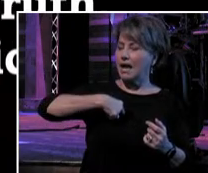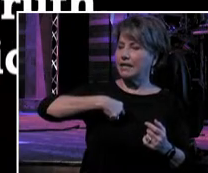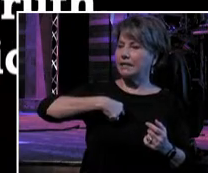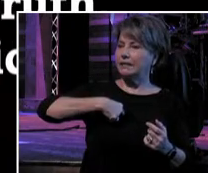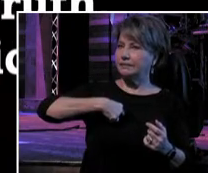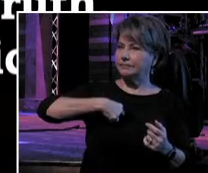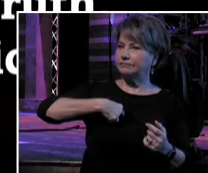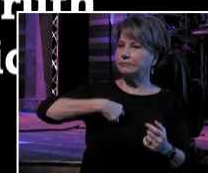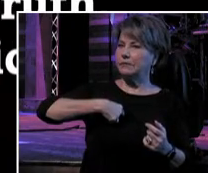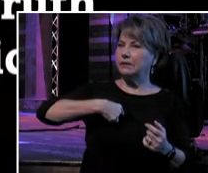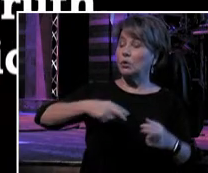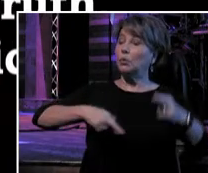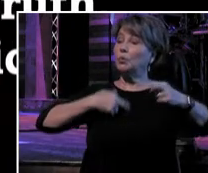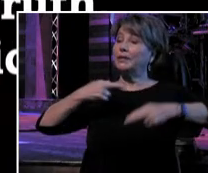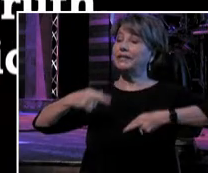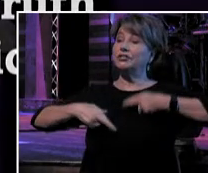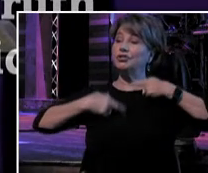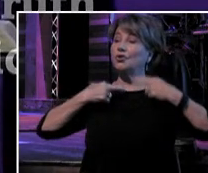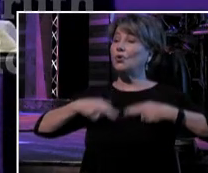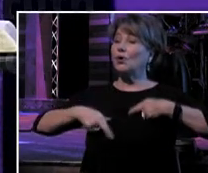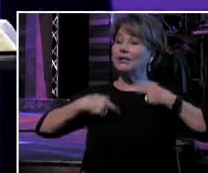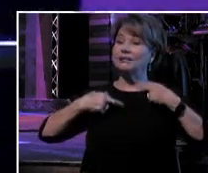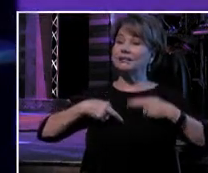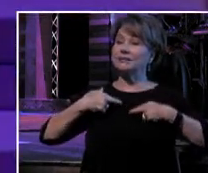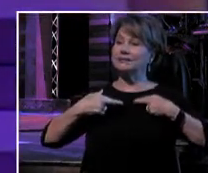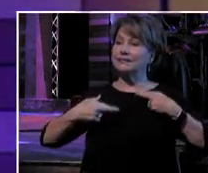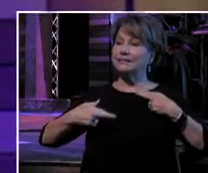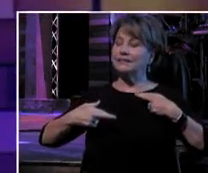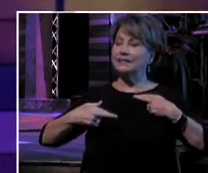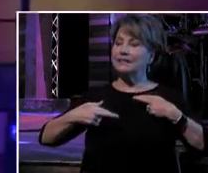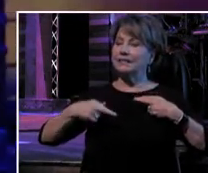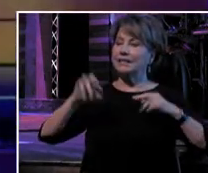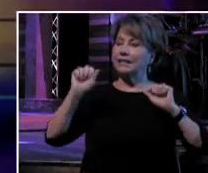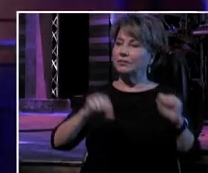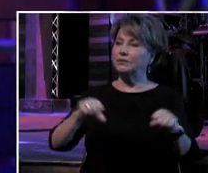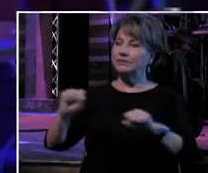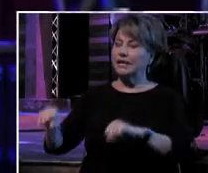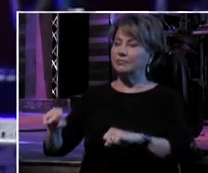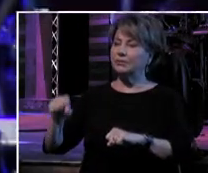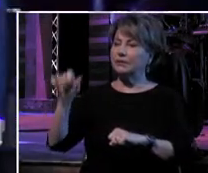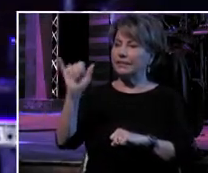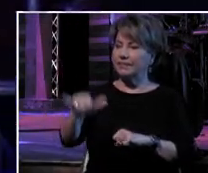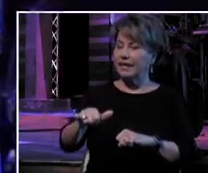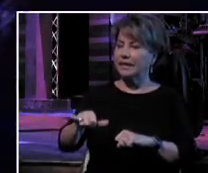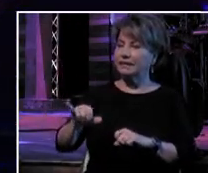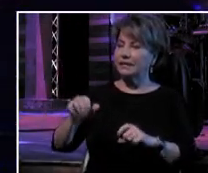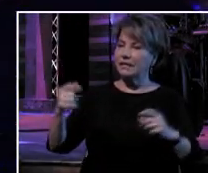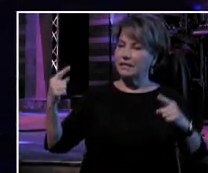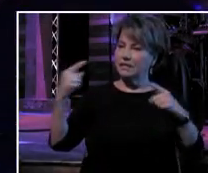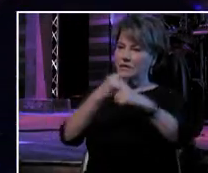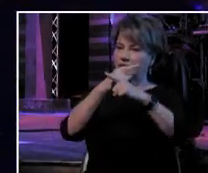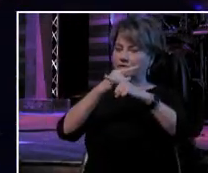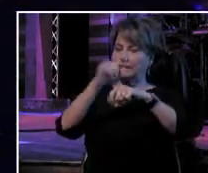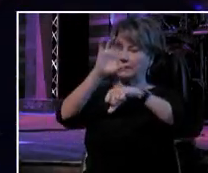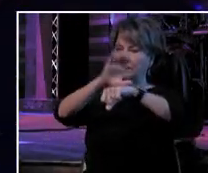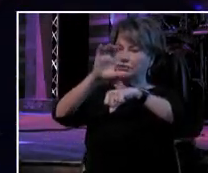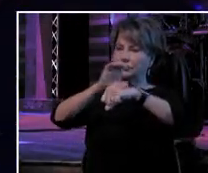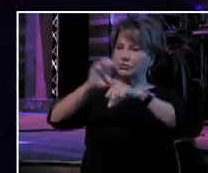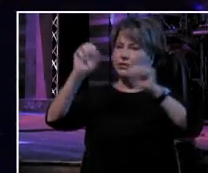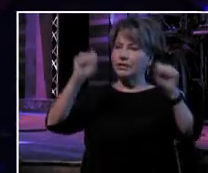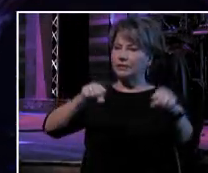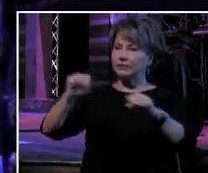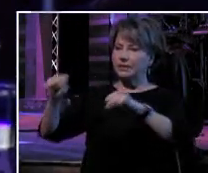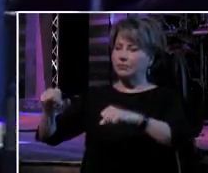in that I, good, that's that picture. He was able, even though that there was conflict in the church, he was able